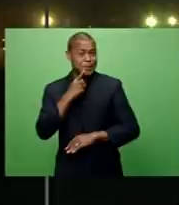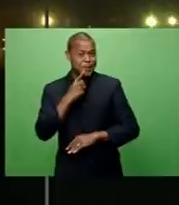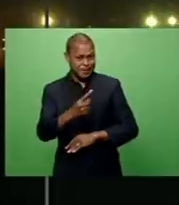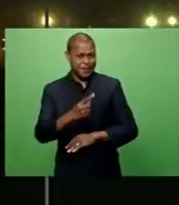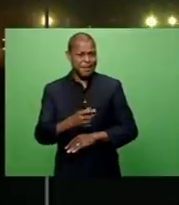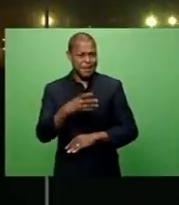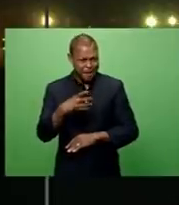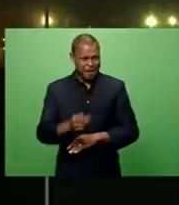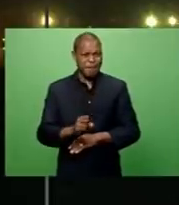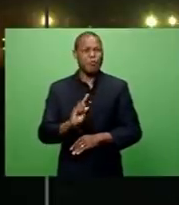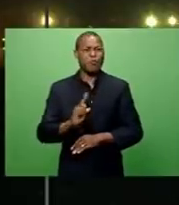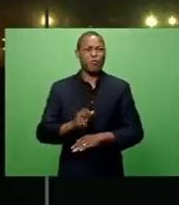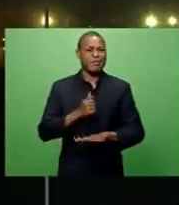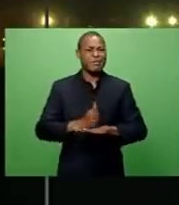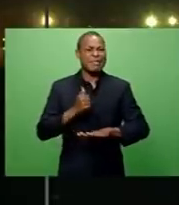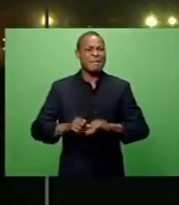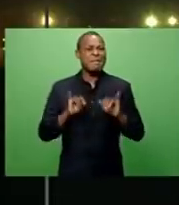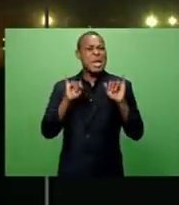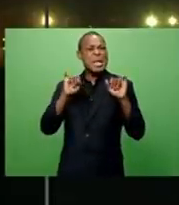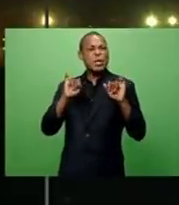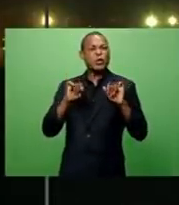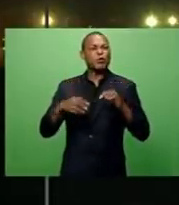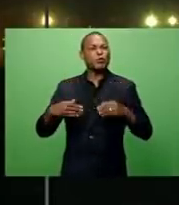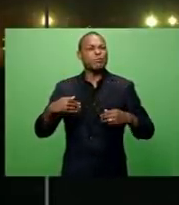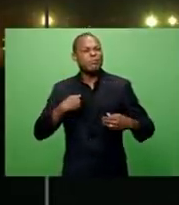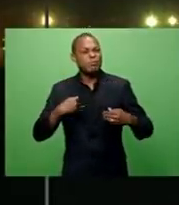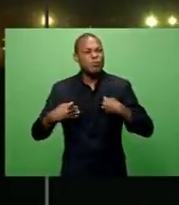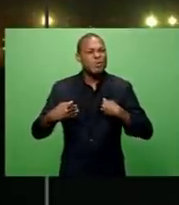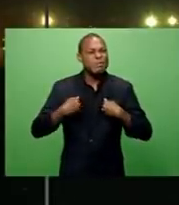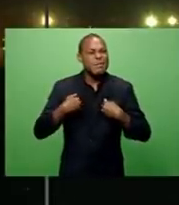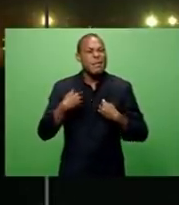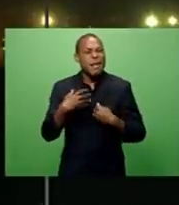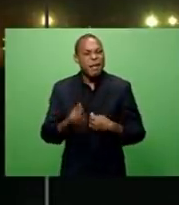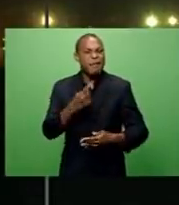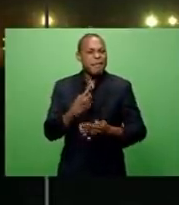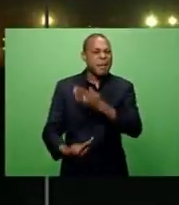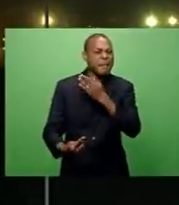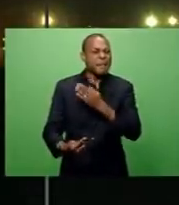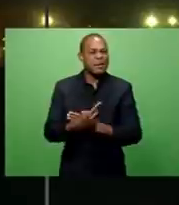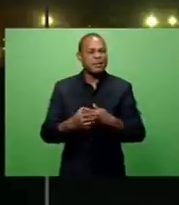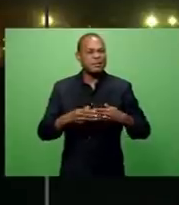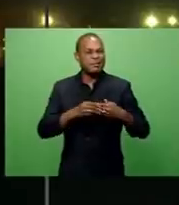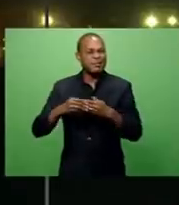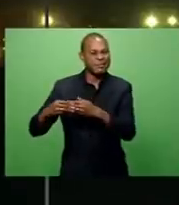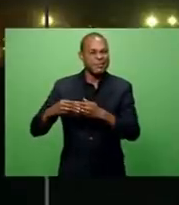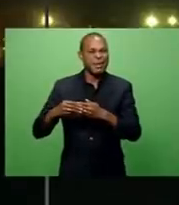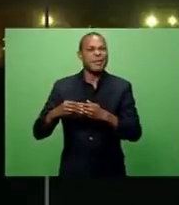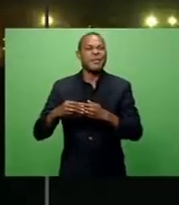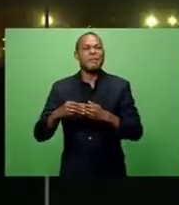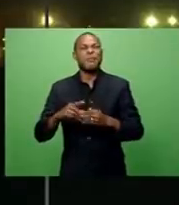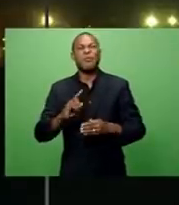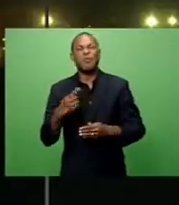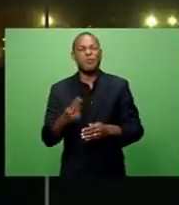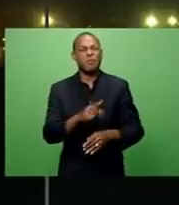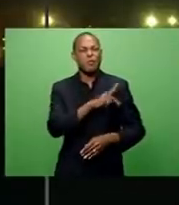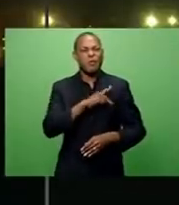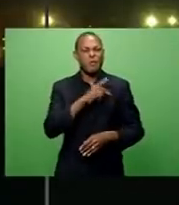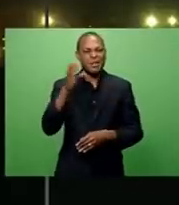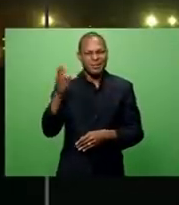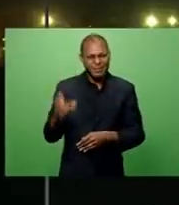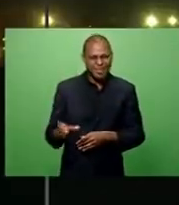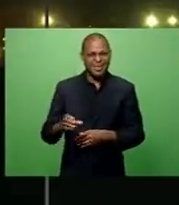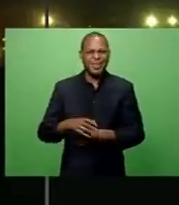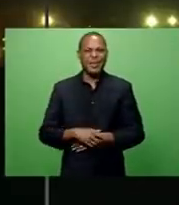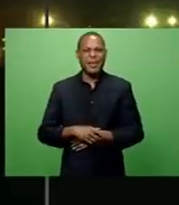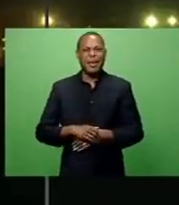of governance issues within the University of the South Pacific, which happened under the leadership of Professor Pal Ahluwalia. This comes after a